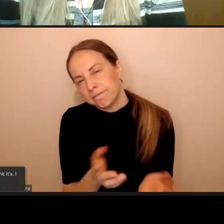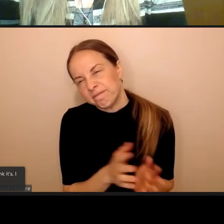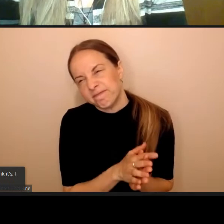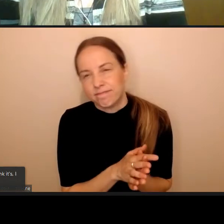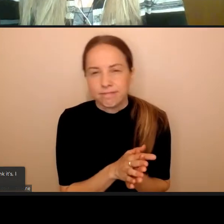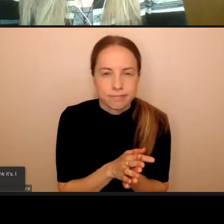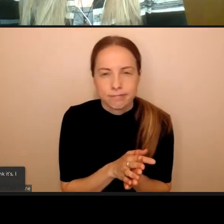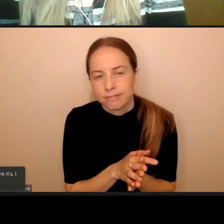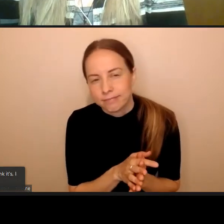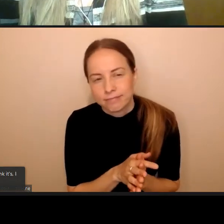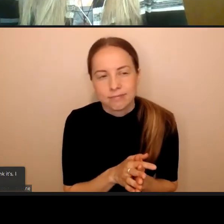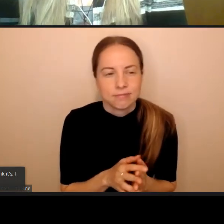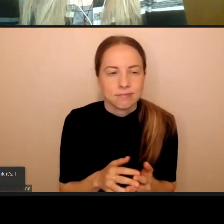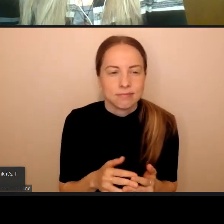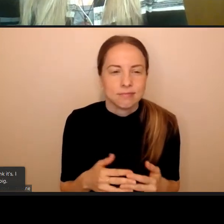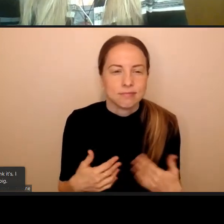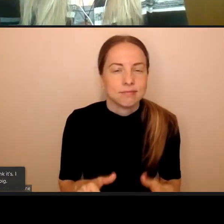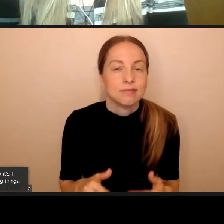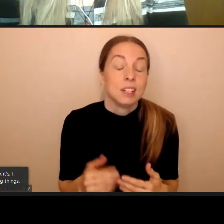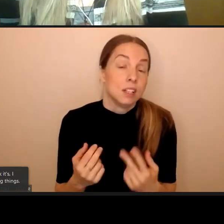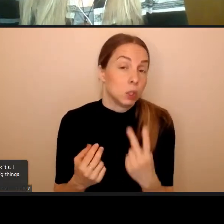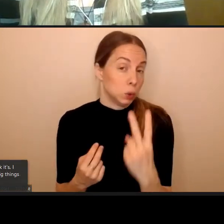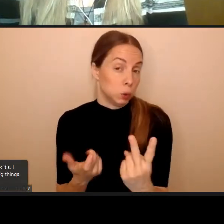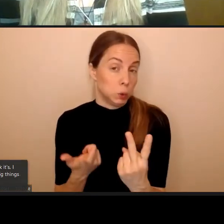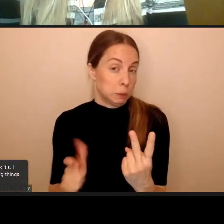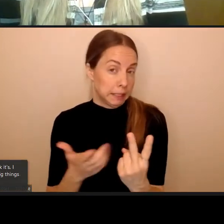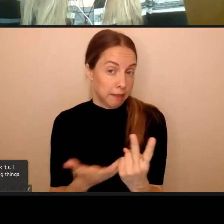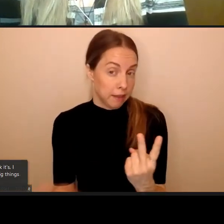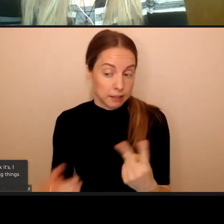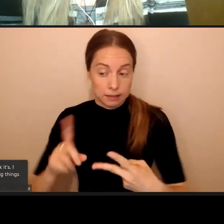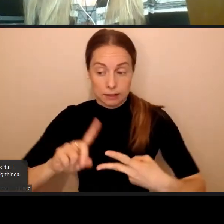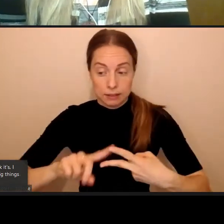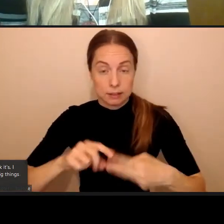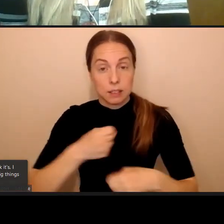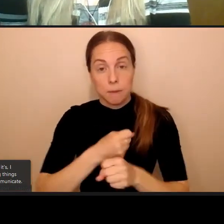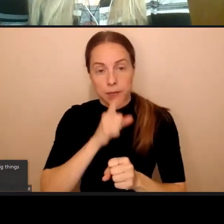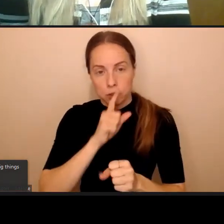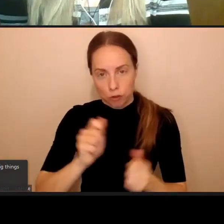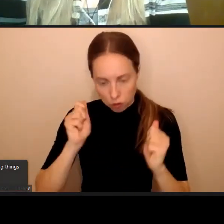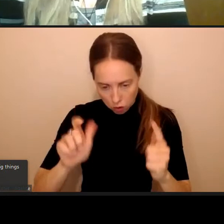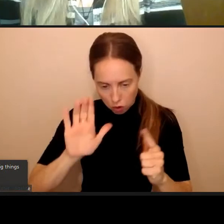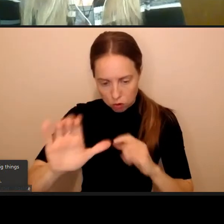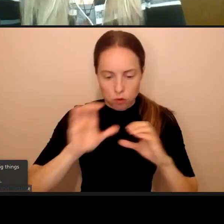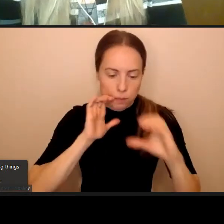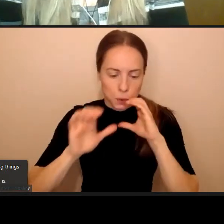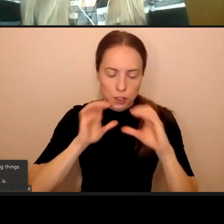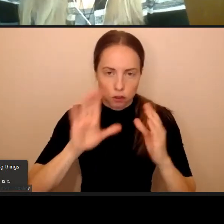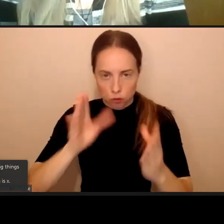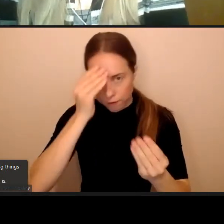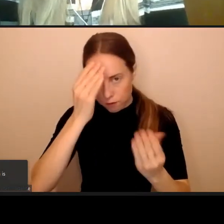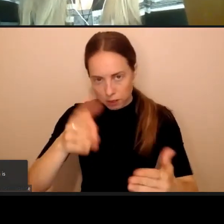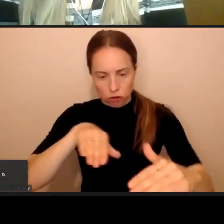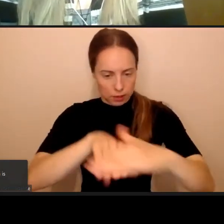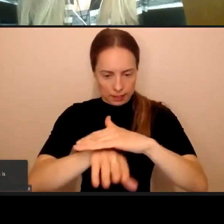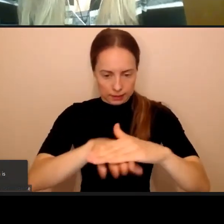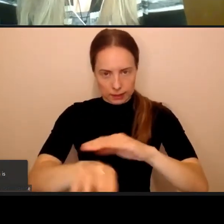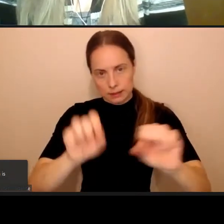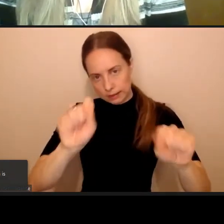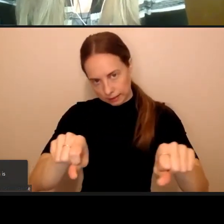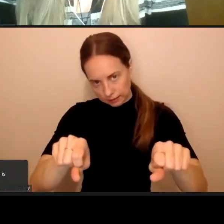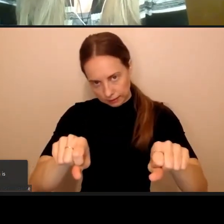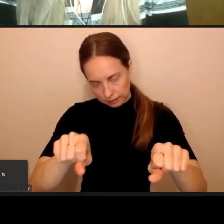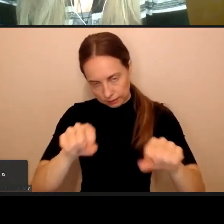is one of the real ones. The two big things would be make sure that all your communication and your information is accessible,